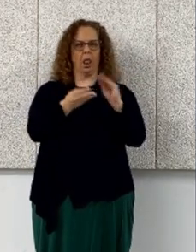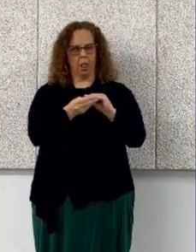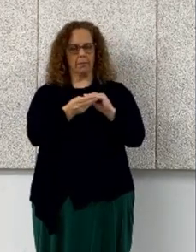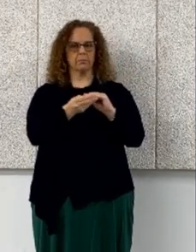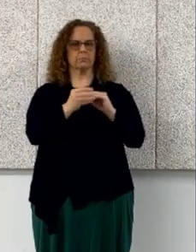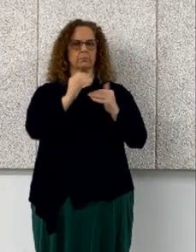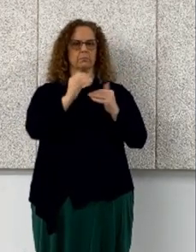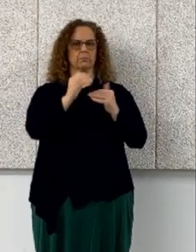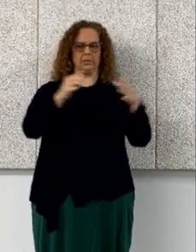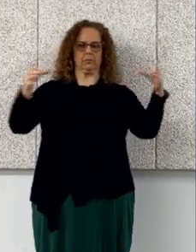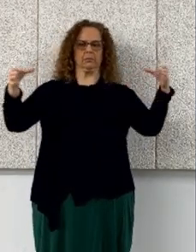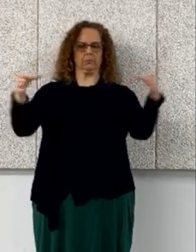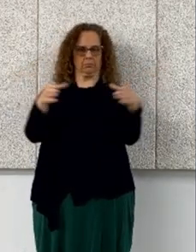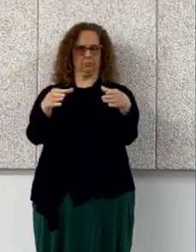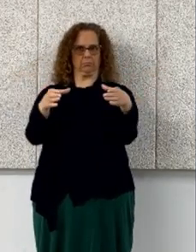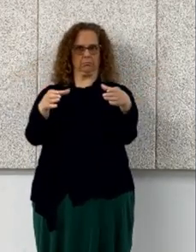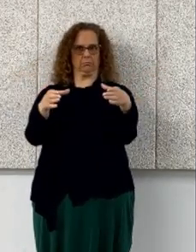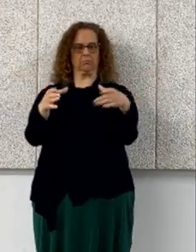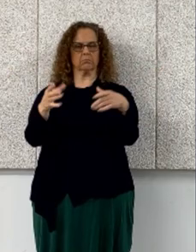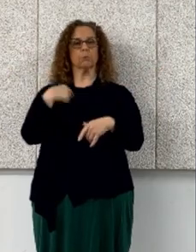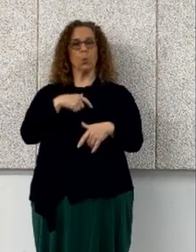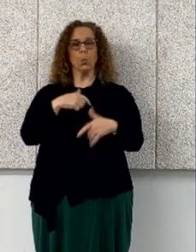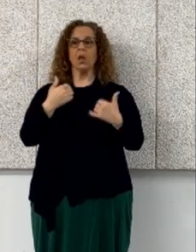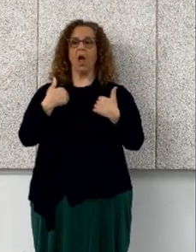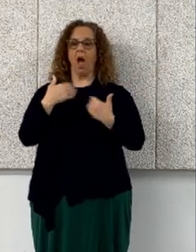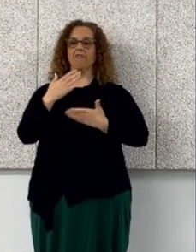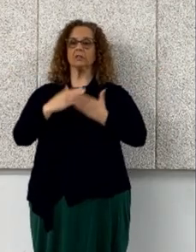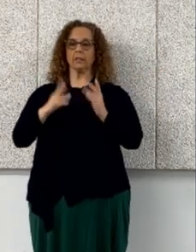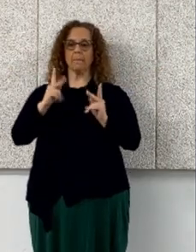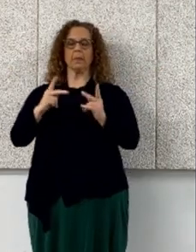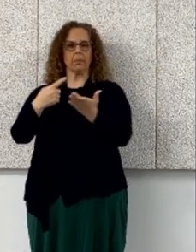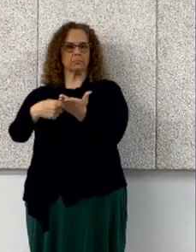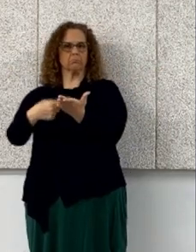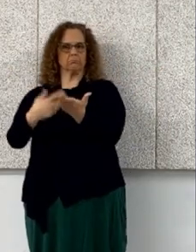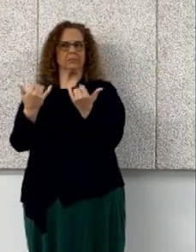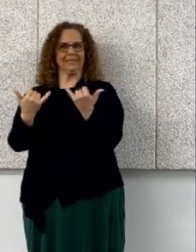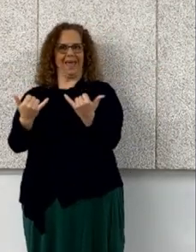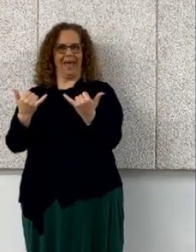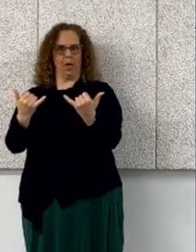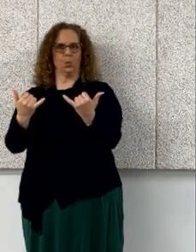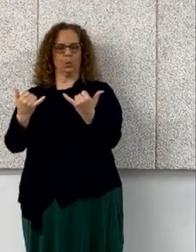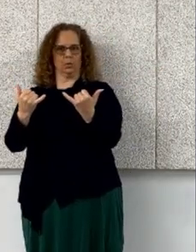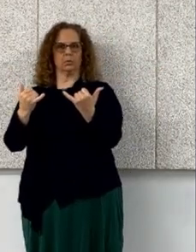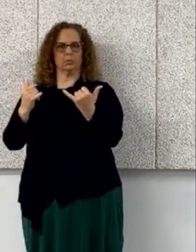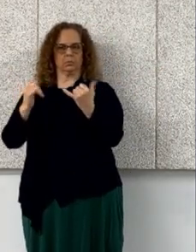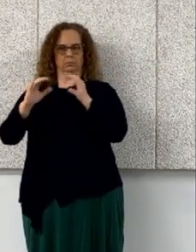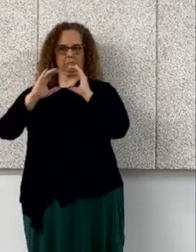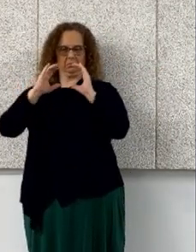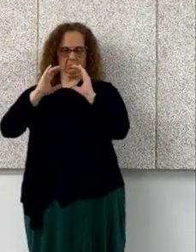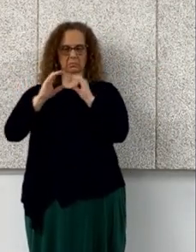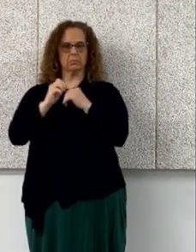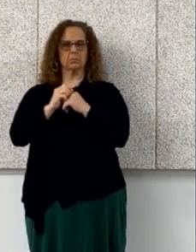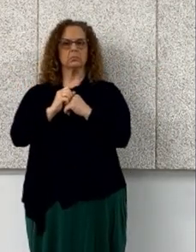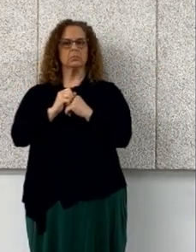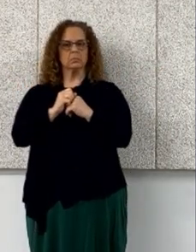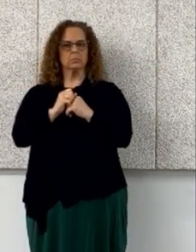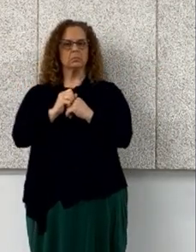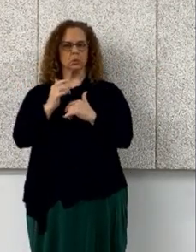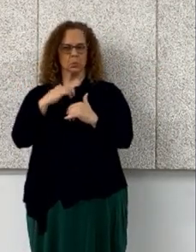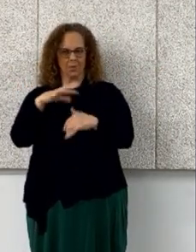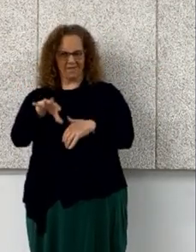artistic. So we have folks that we're in conversation with very actively, that we're moving towards the right